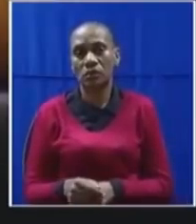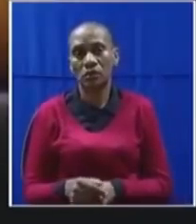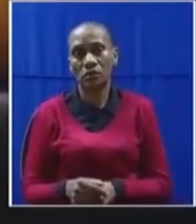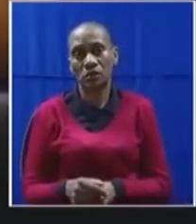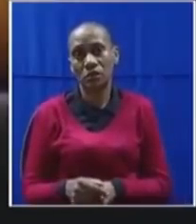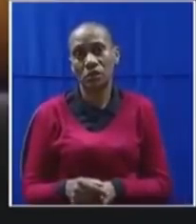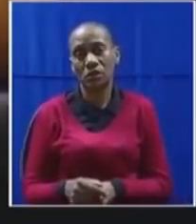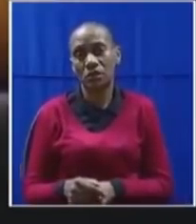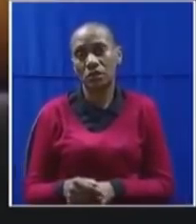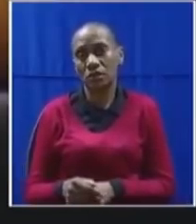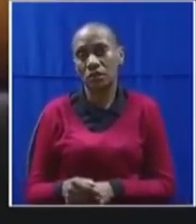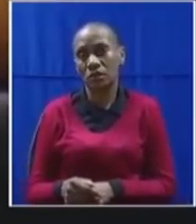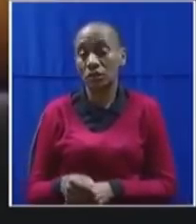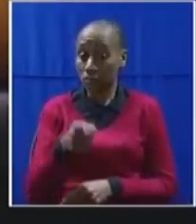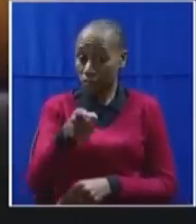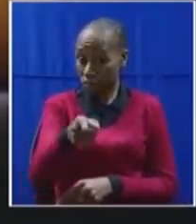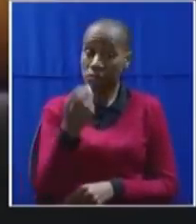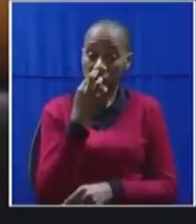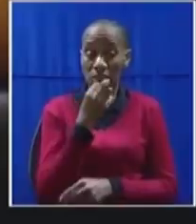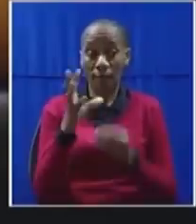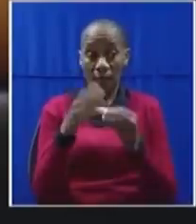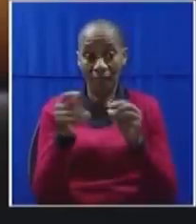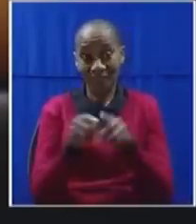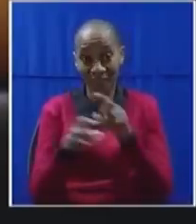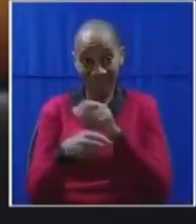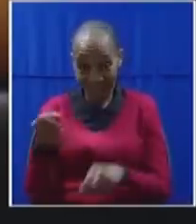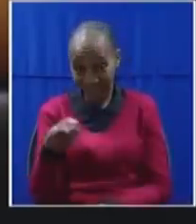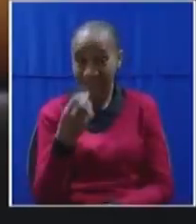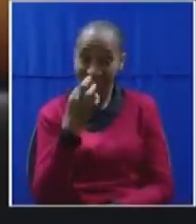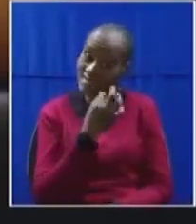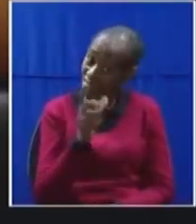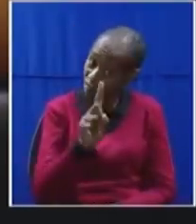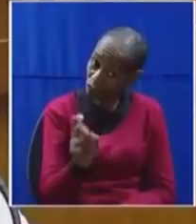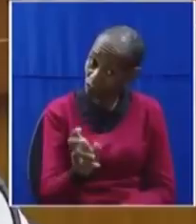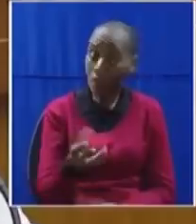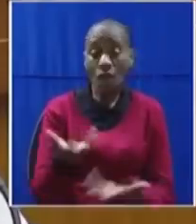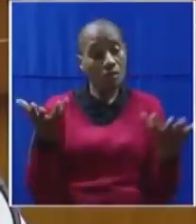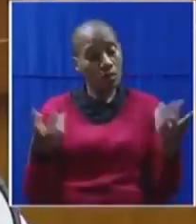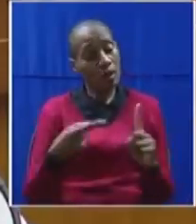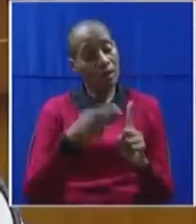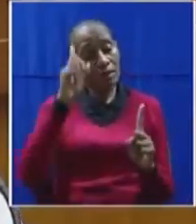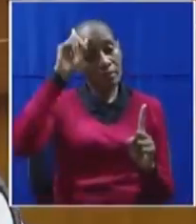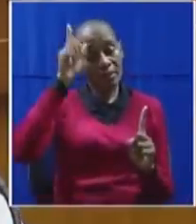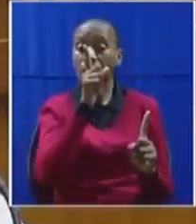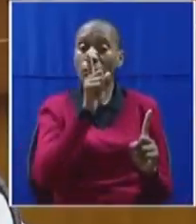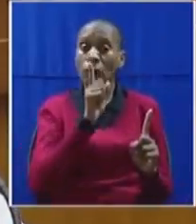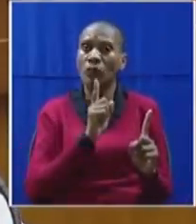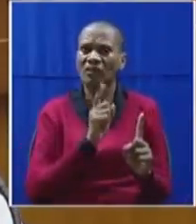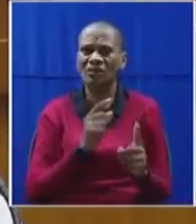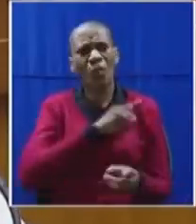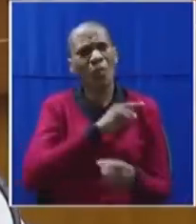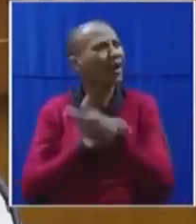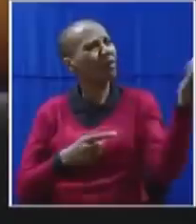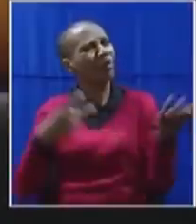amasela, did well, you mention that, Honorable Member? Well, Madiba was quiet. I don't know why he rose in the